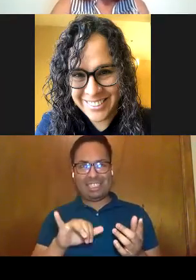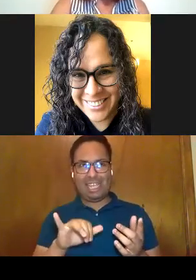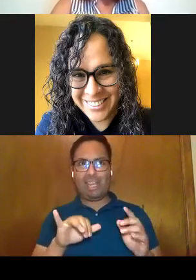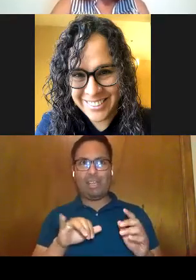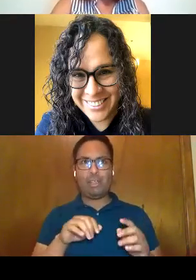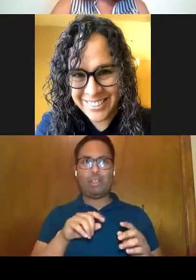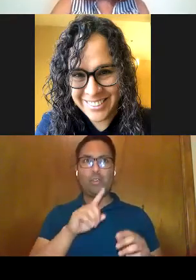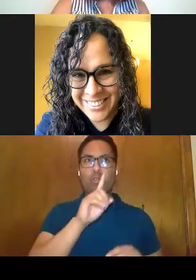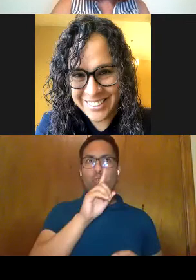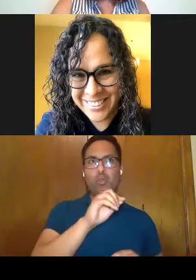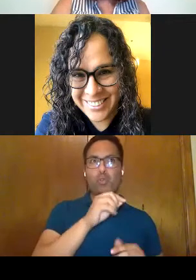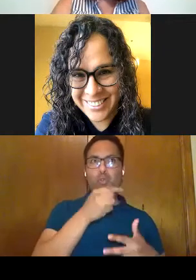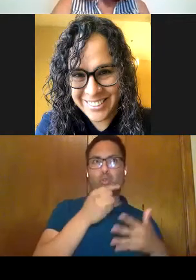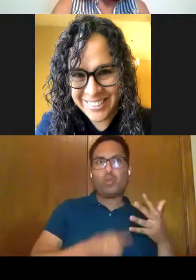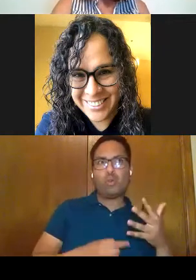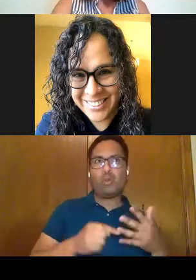one?